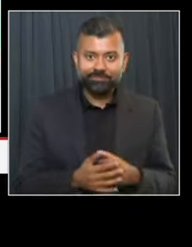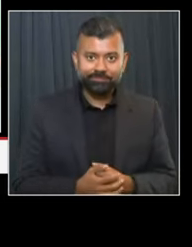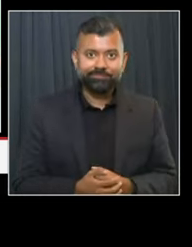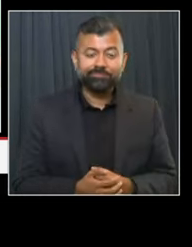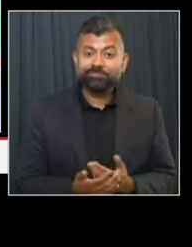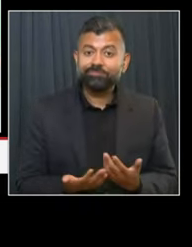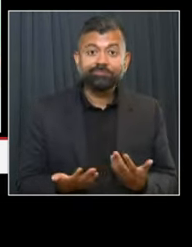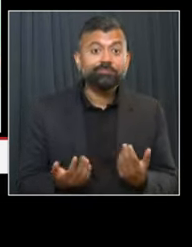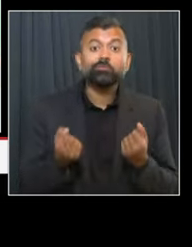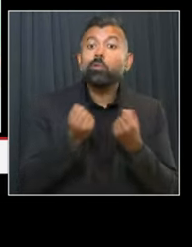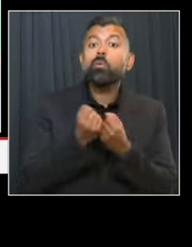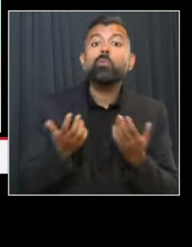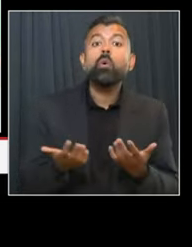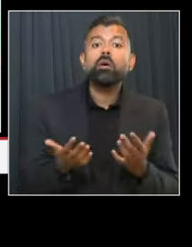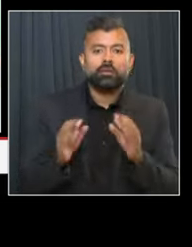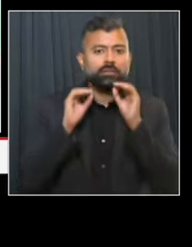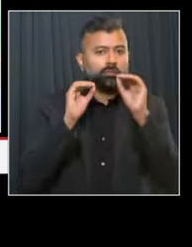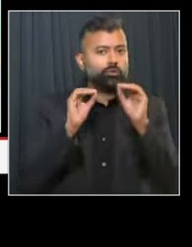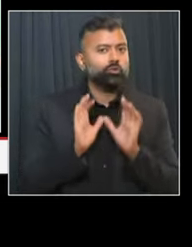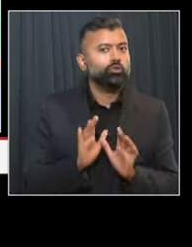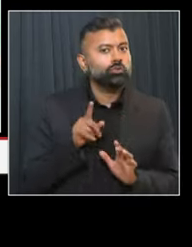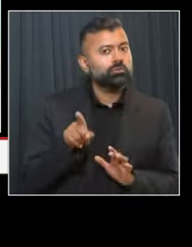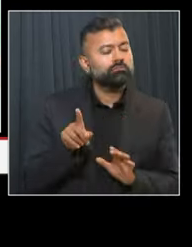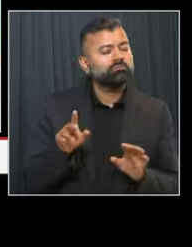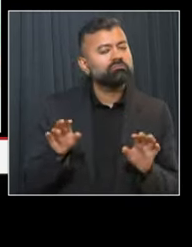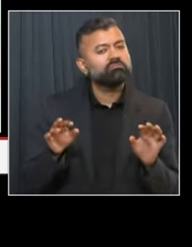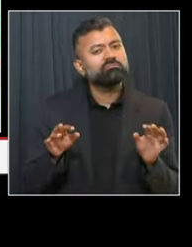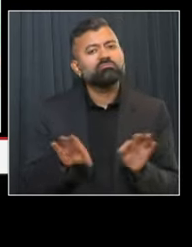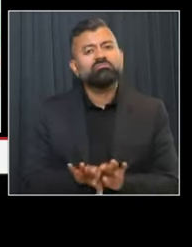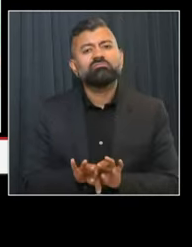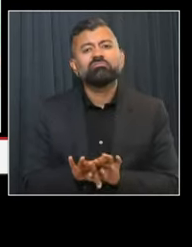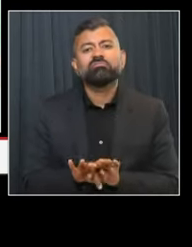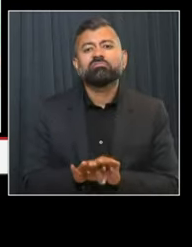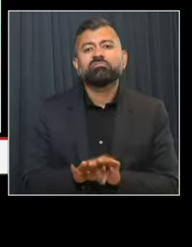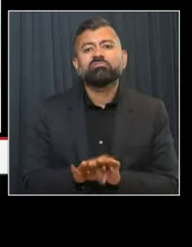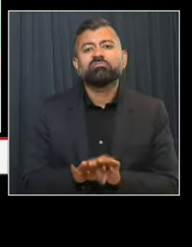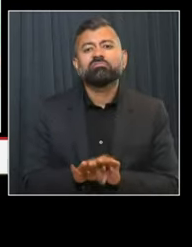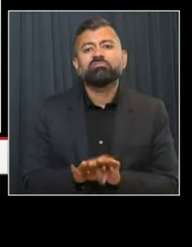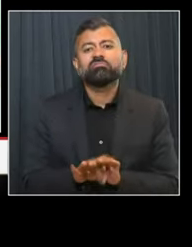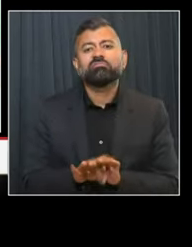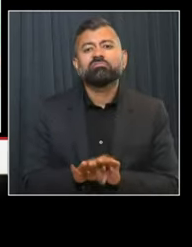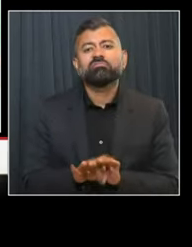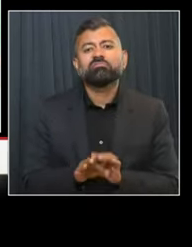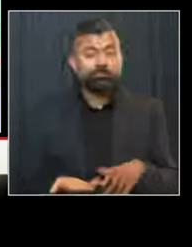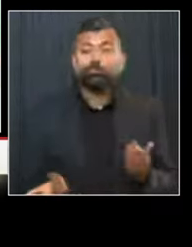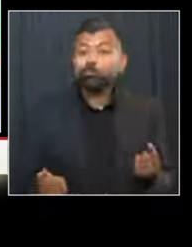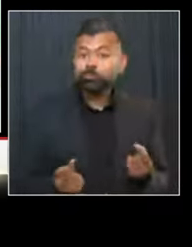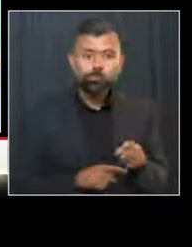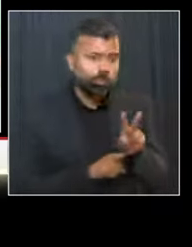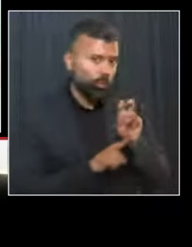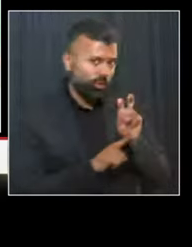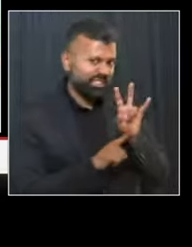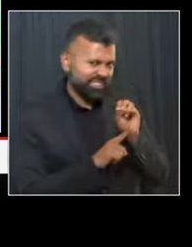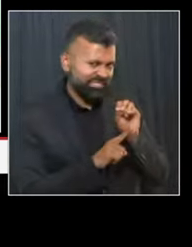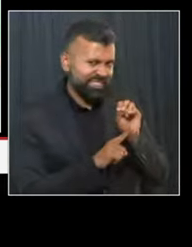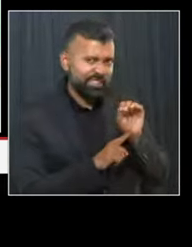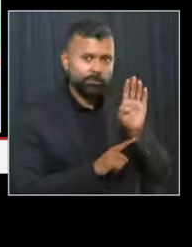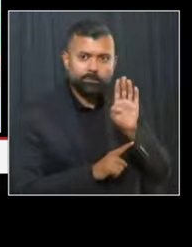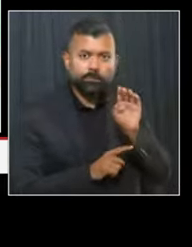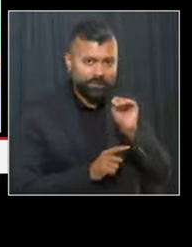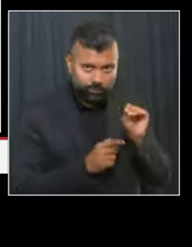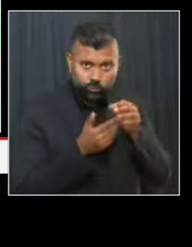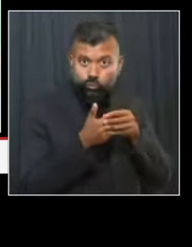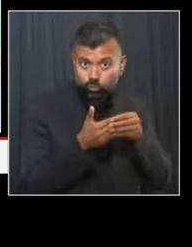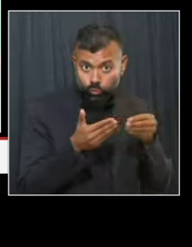teachers in DCPS and in our public charter schools. It also includes investments in evidence-based strategies